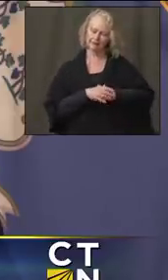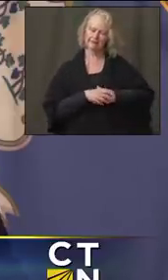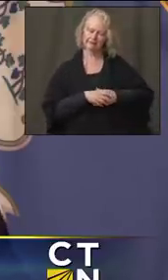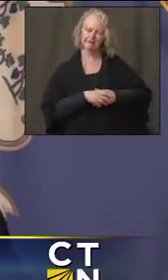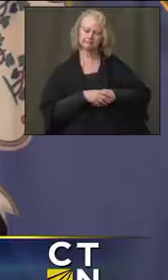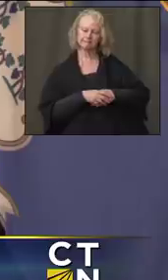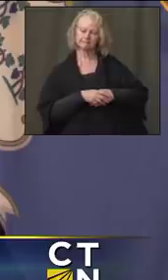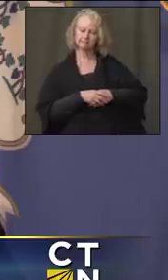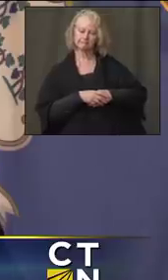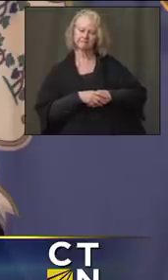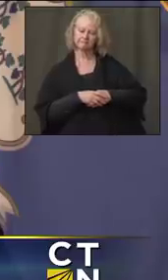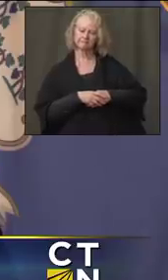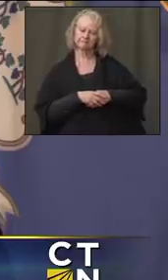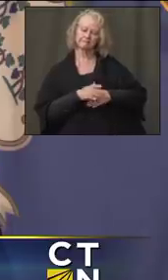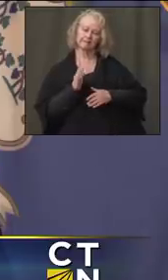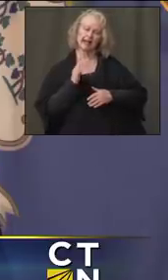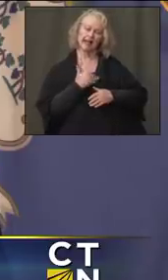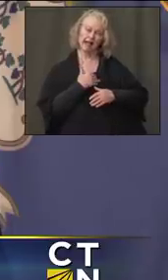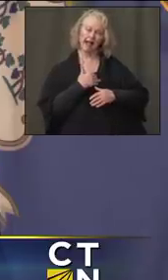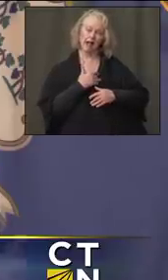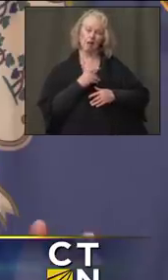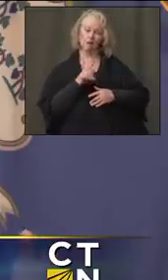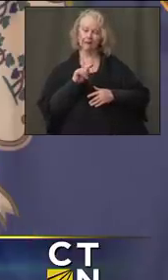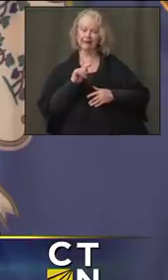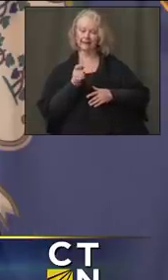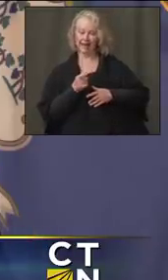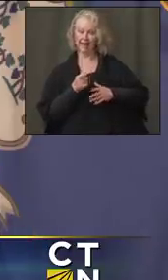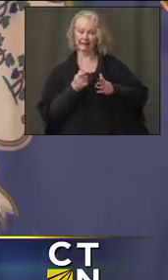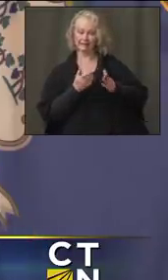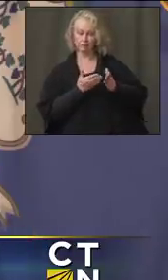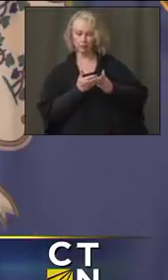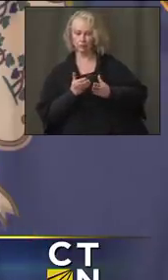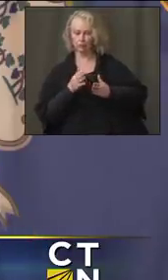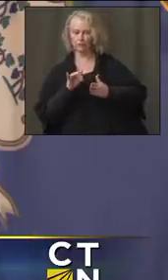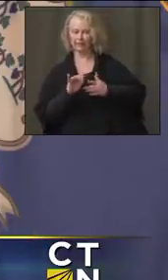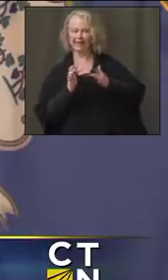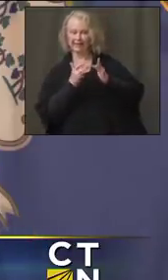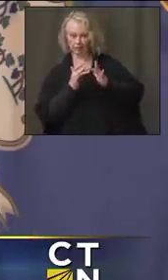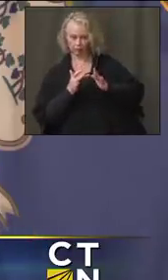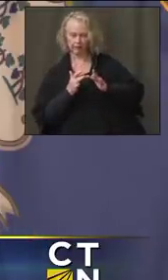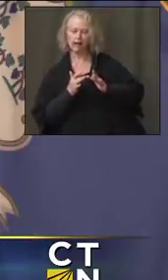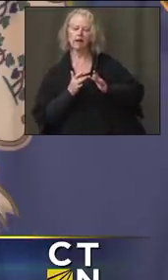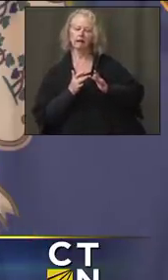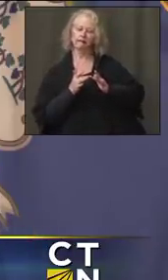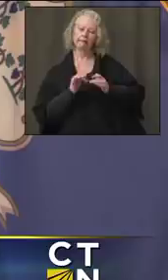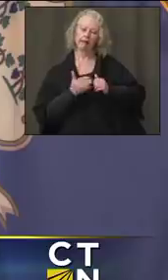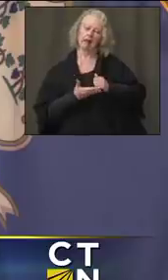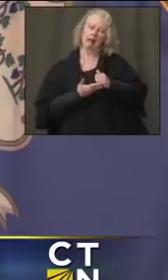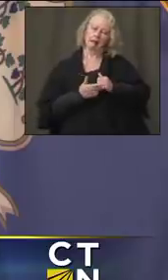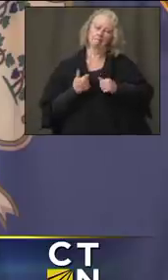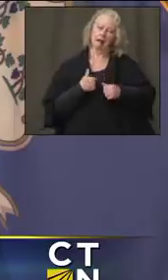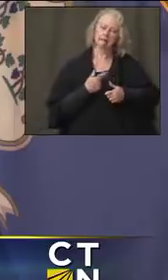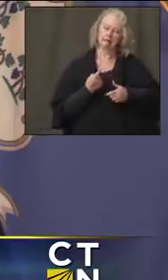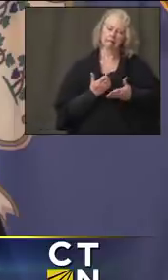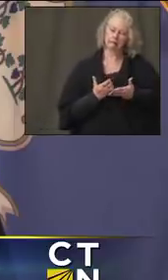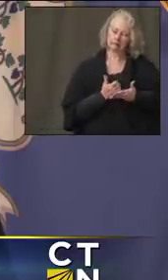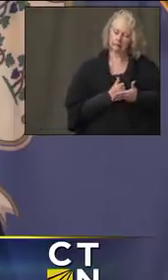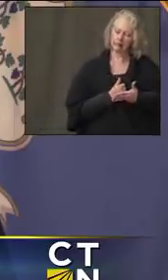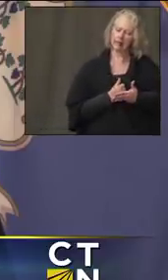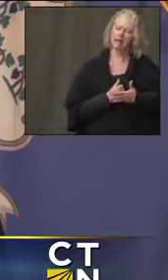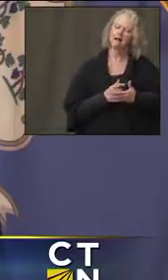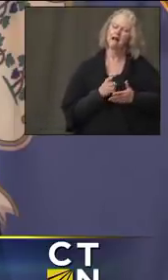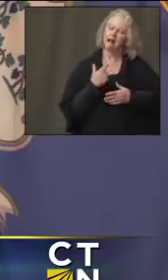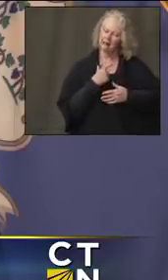We do our taxing internet sales transaction, which is helping our tax revenues. I think there'll be a place